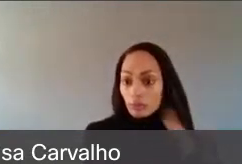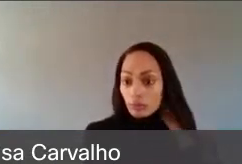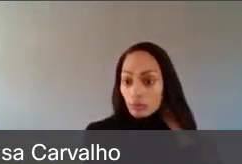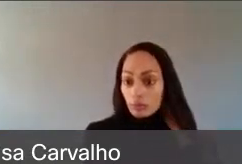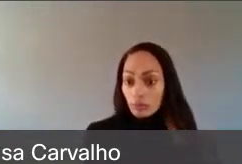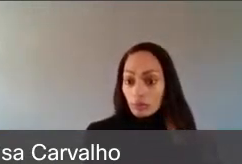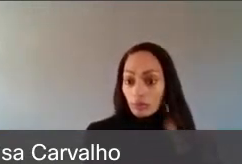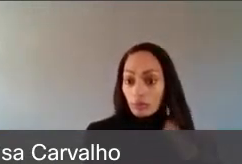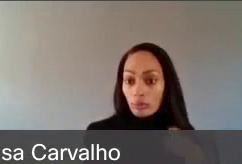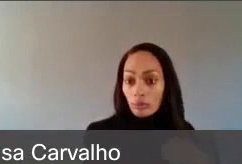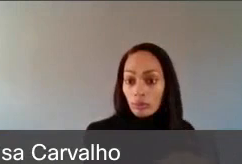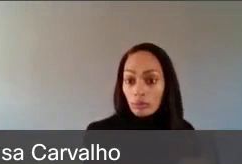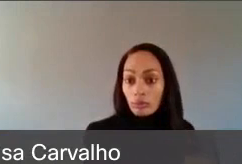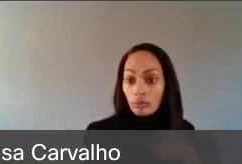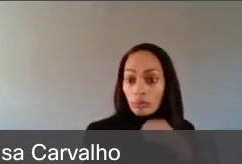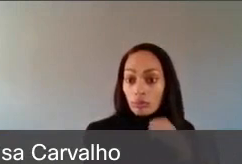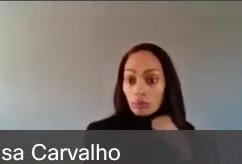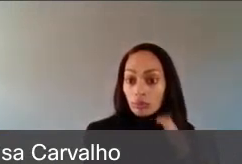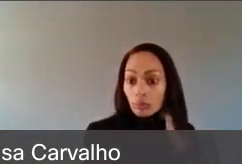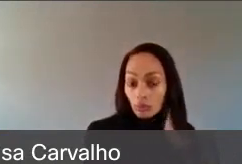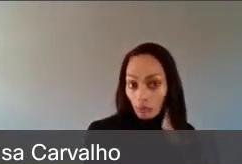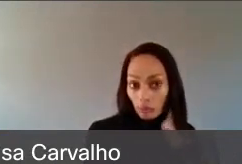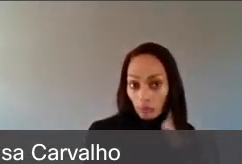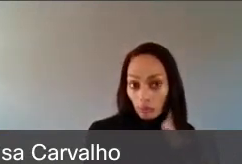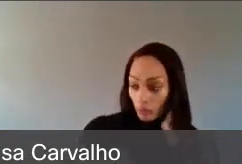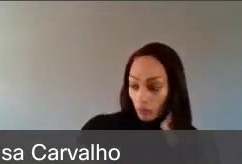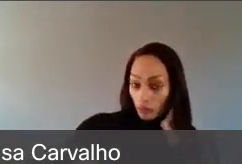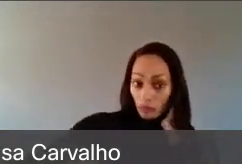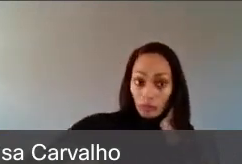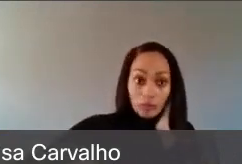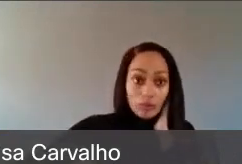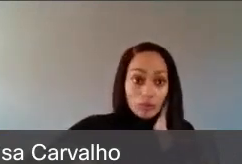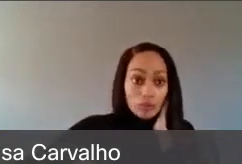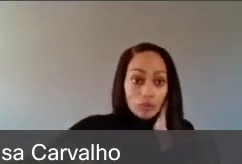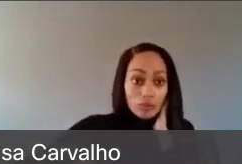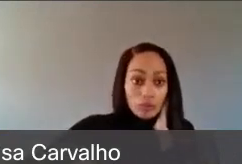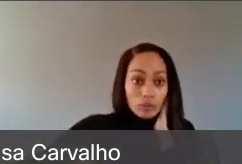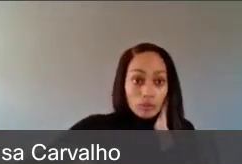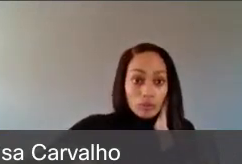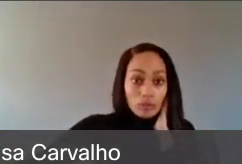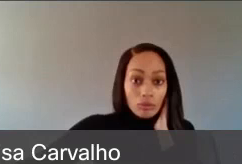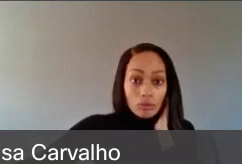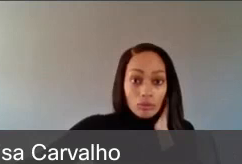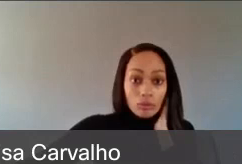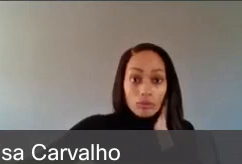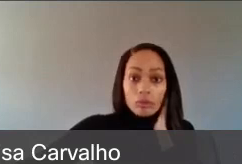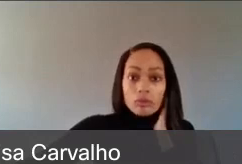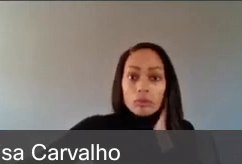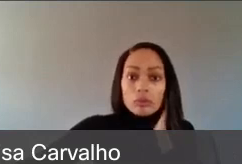and just kind of how that looks different than mainstream interventions. Great, Amanda. Thank you for